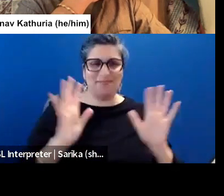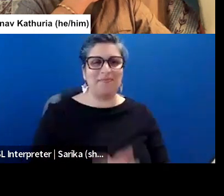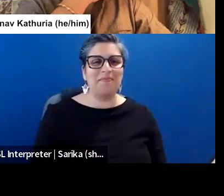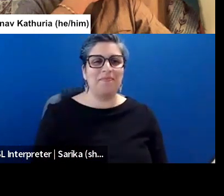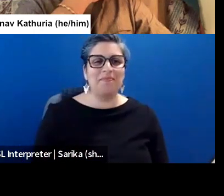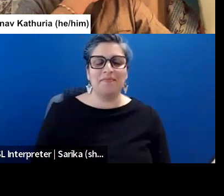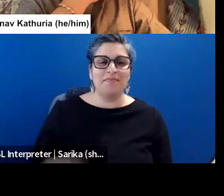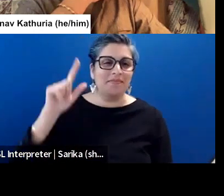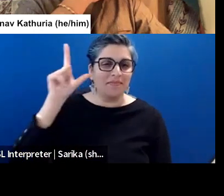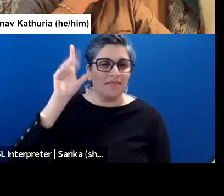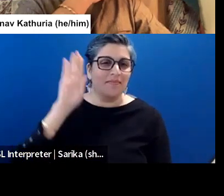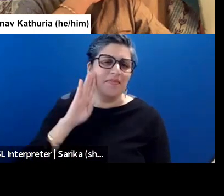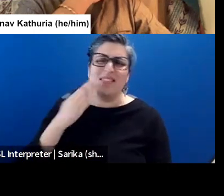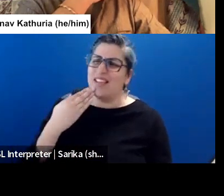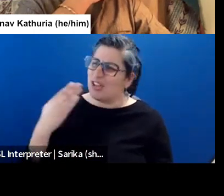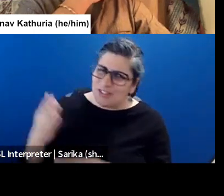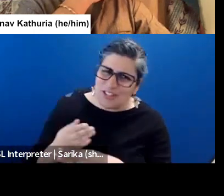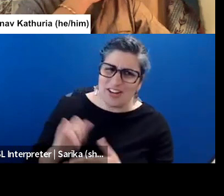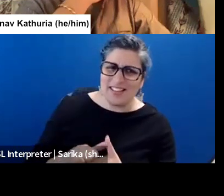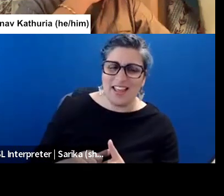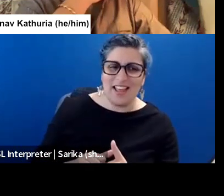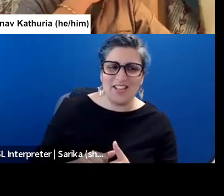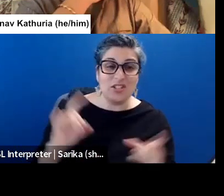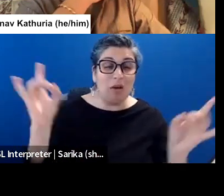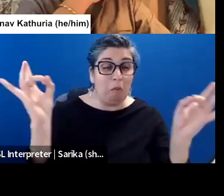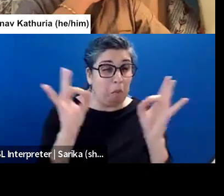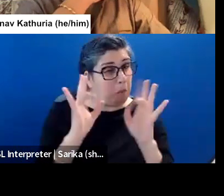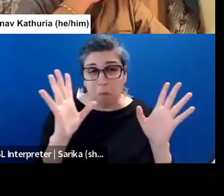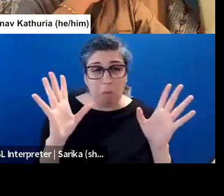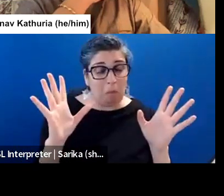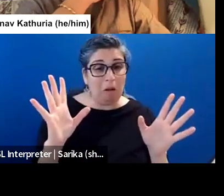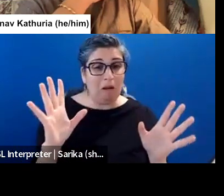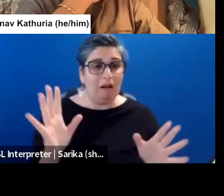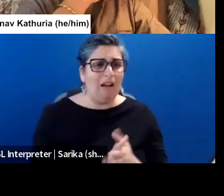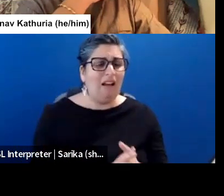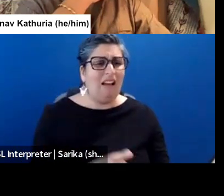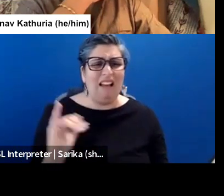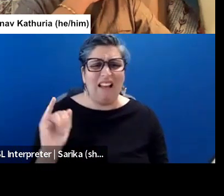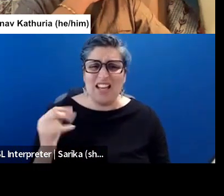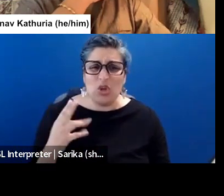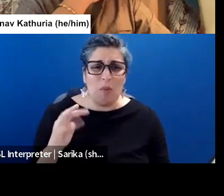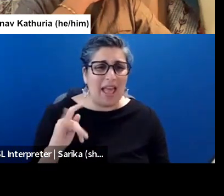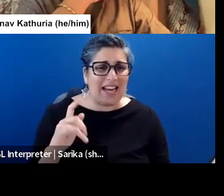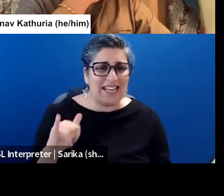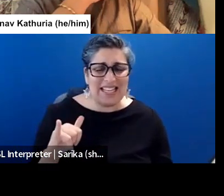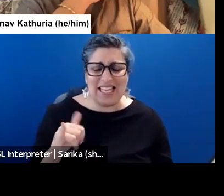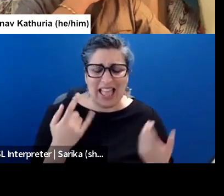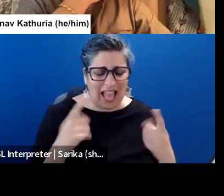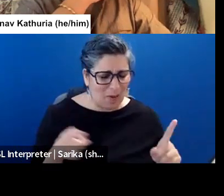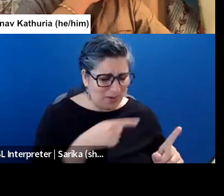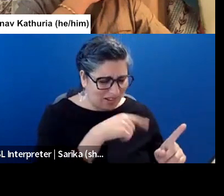Thank you so much for sharing that, Taylar. I mean, just the atrocities and the casual inhumanity that happens constantly in carceral spaces